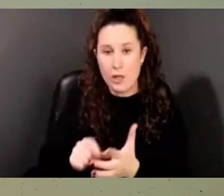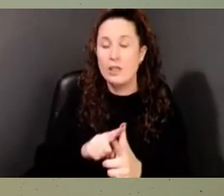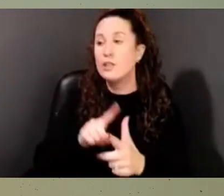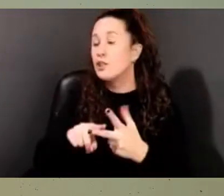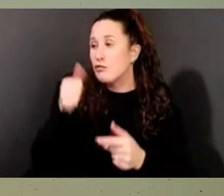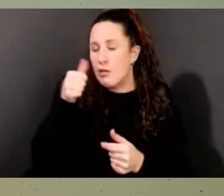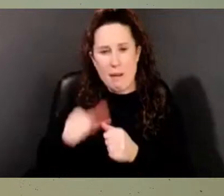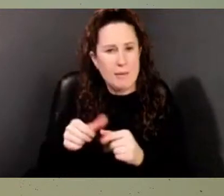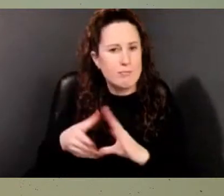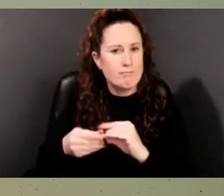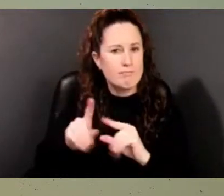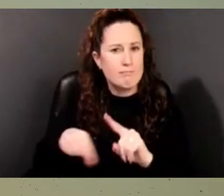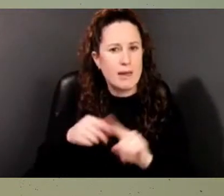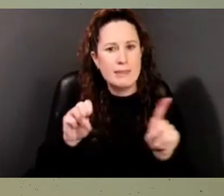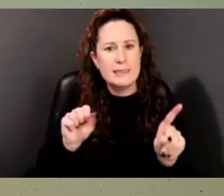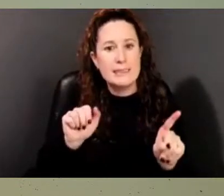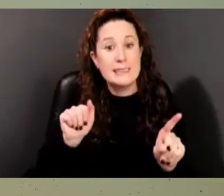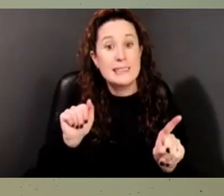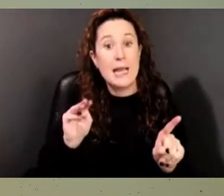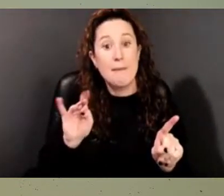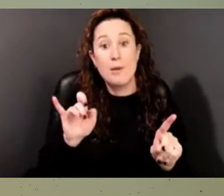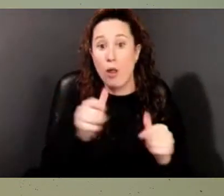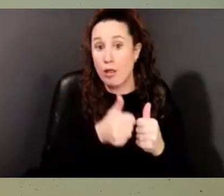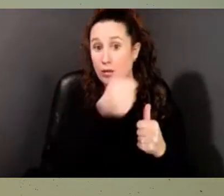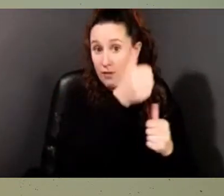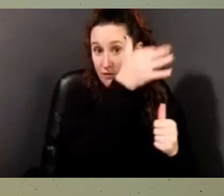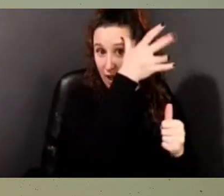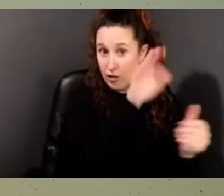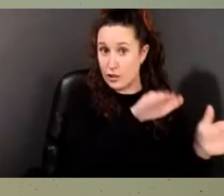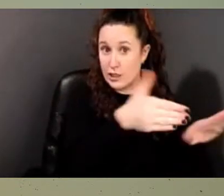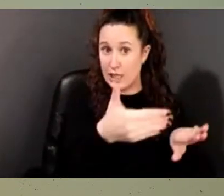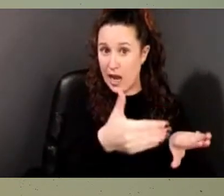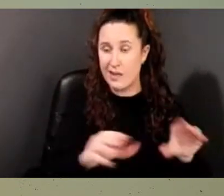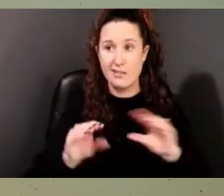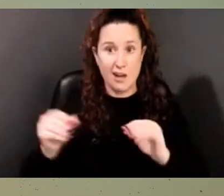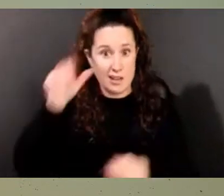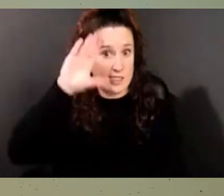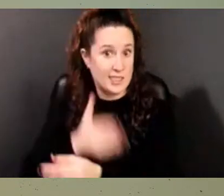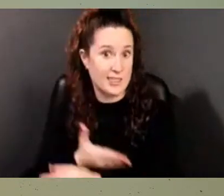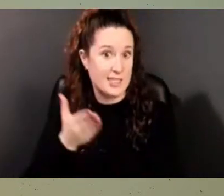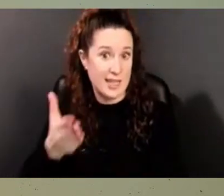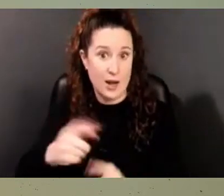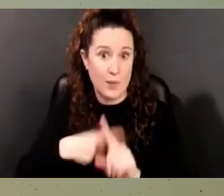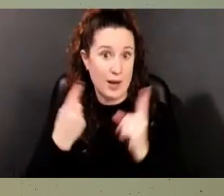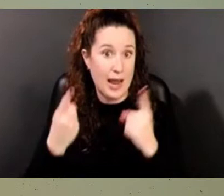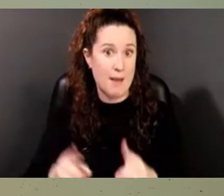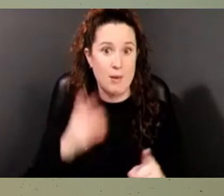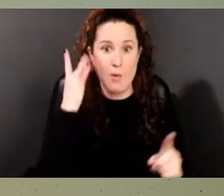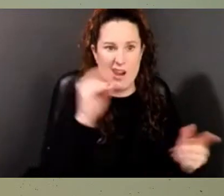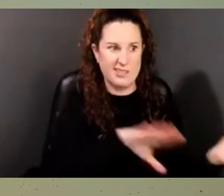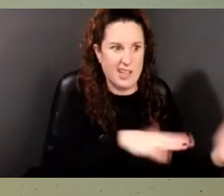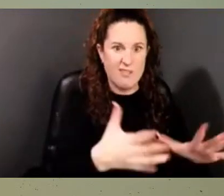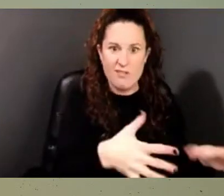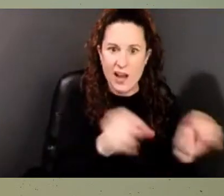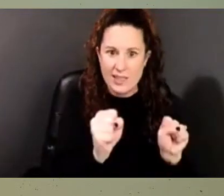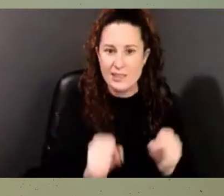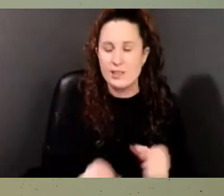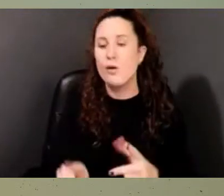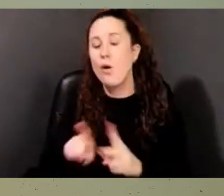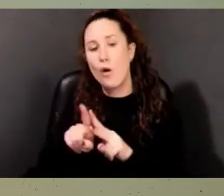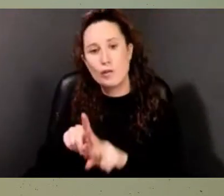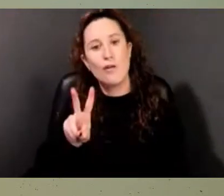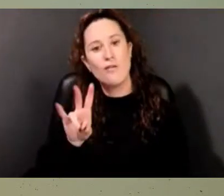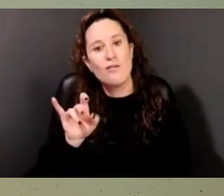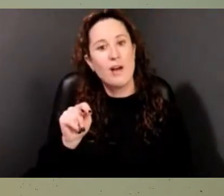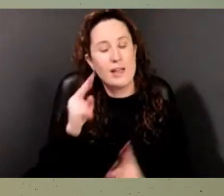that none of his sons arrived before it occurred. And then, of course, One of her recollections describes when her own